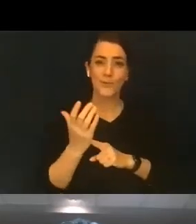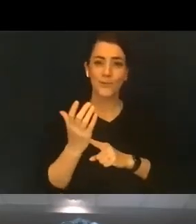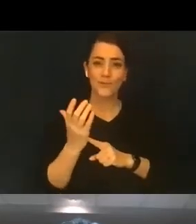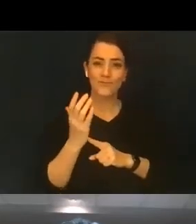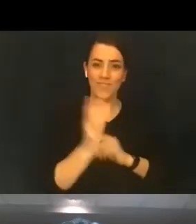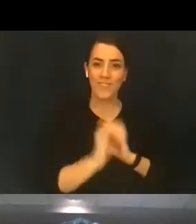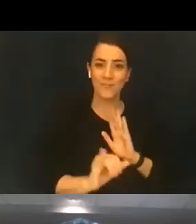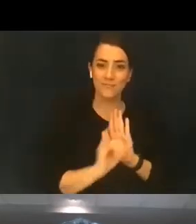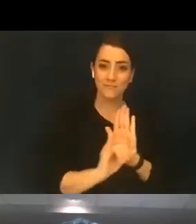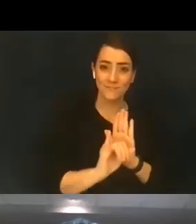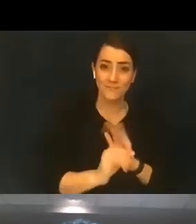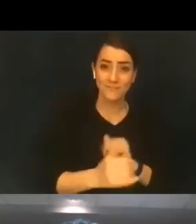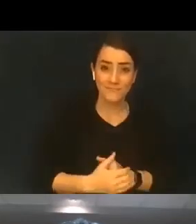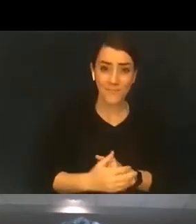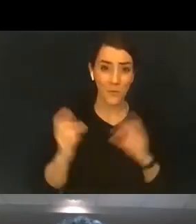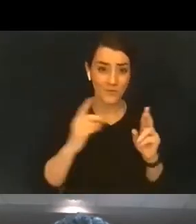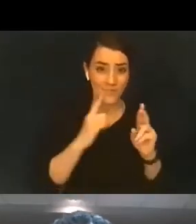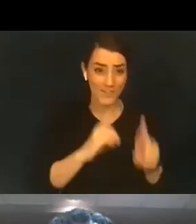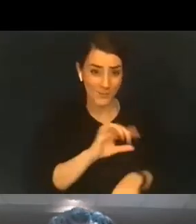Hopefully that answers your question, George.